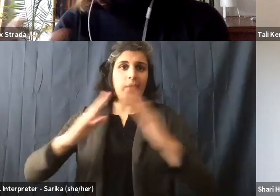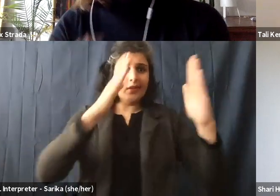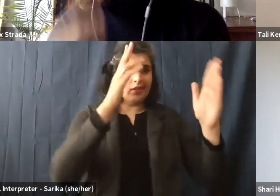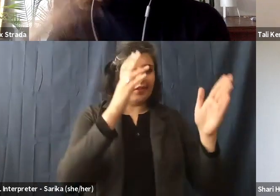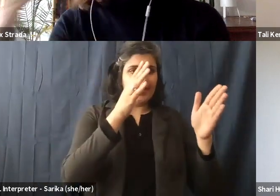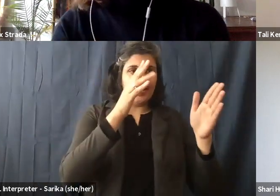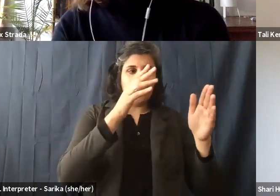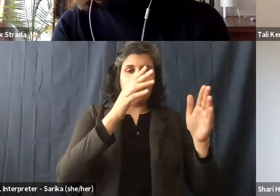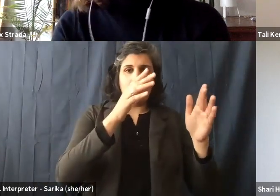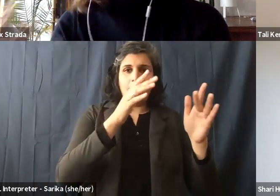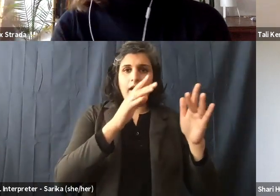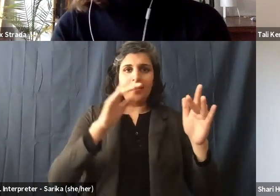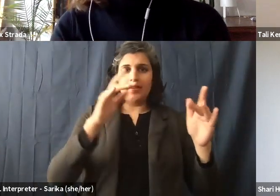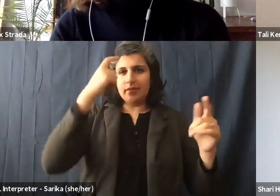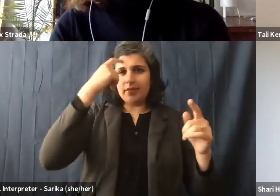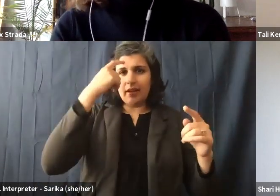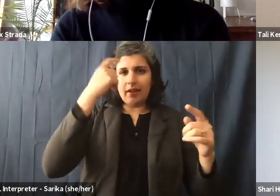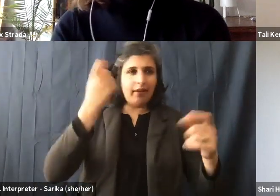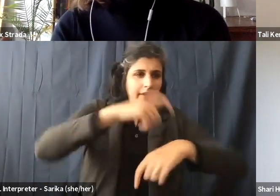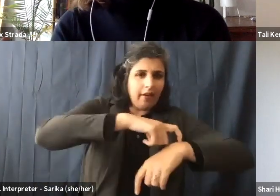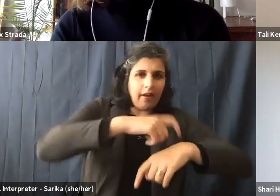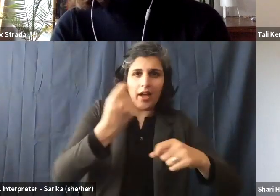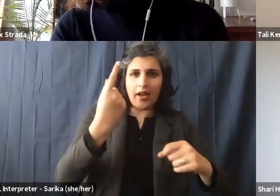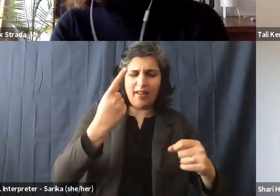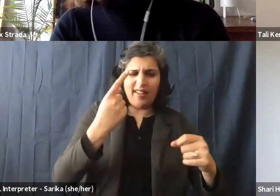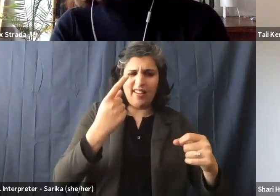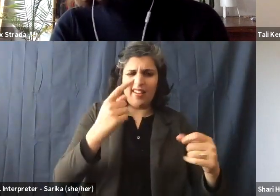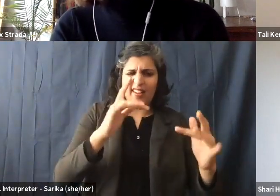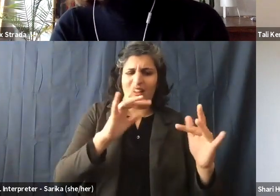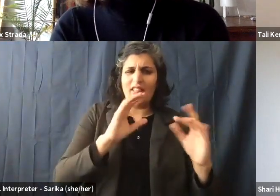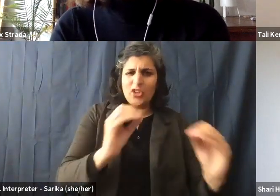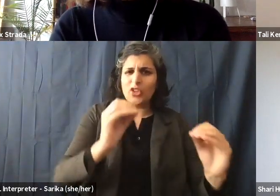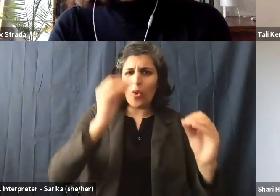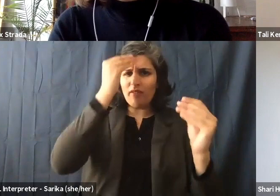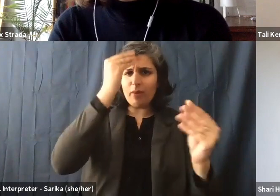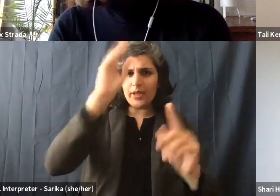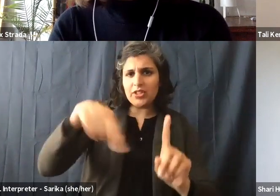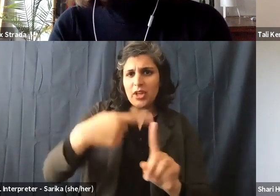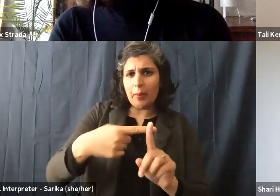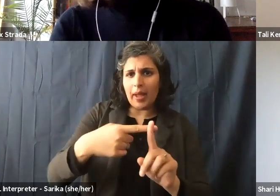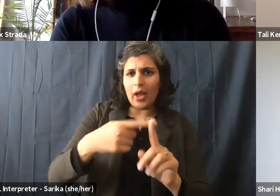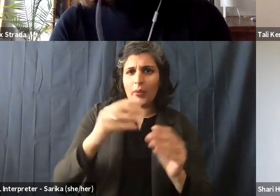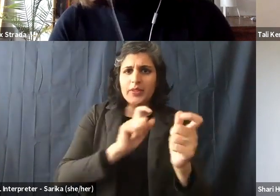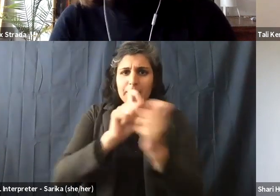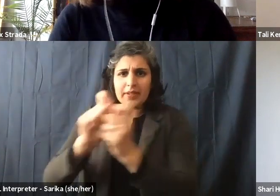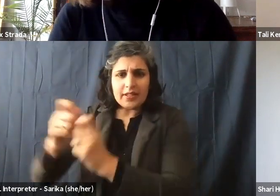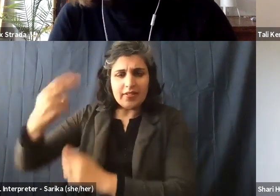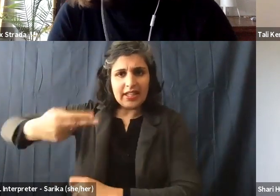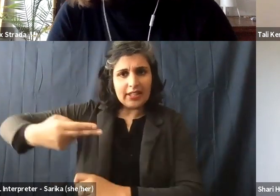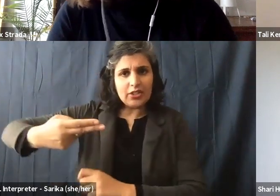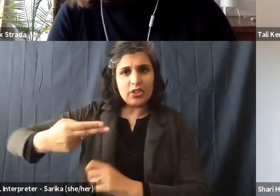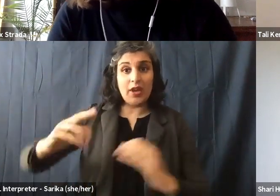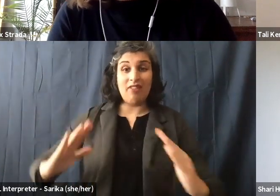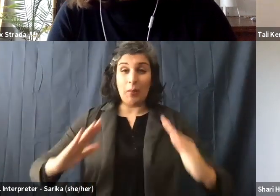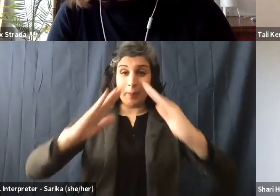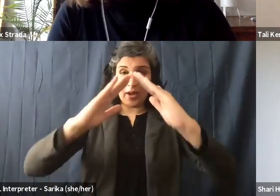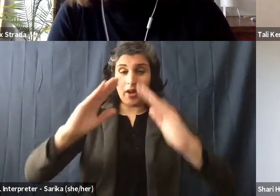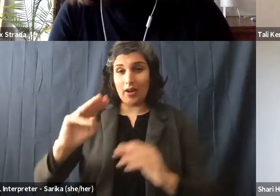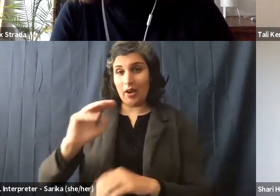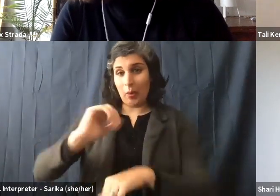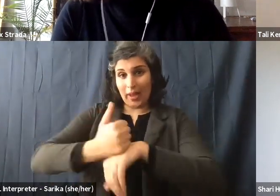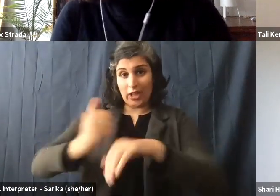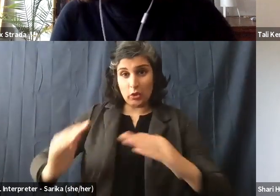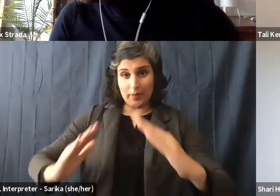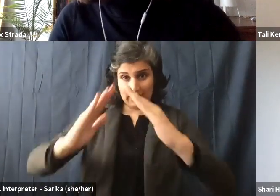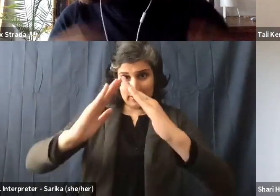monumental representation in the form of monuments. And we were also really moved in by the ways